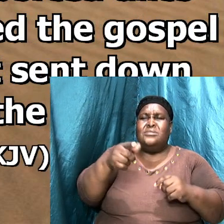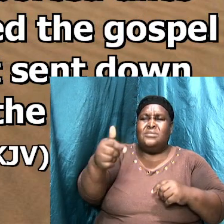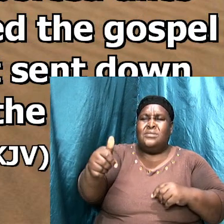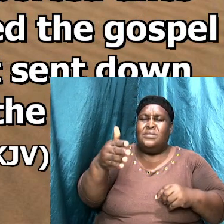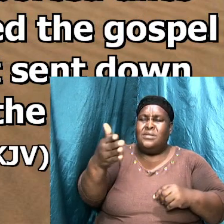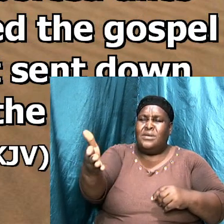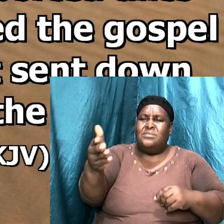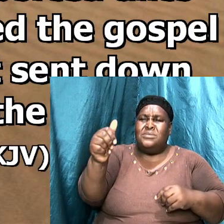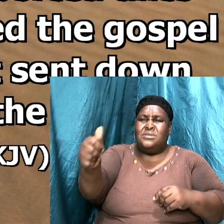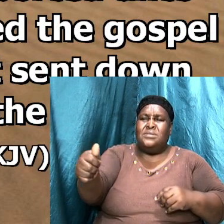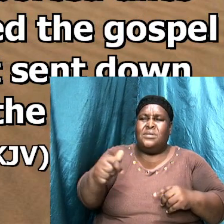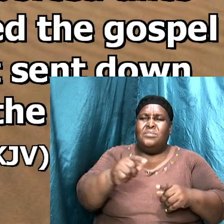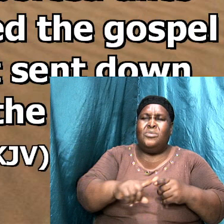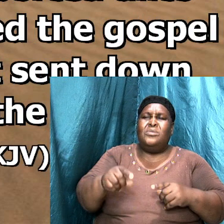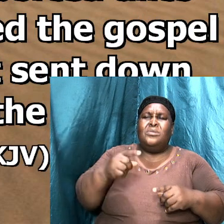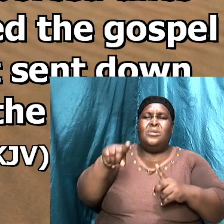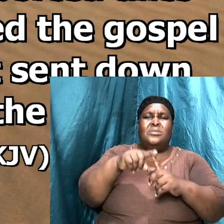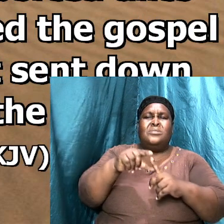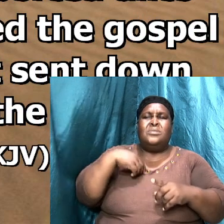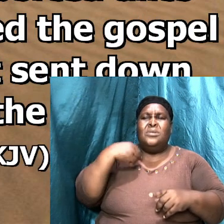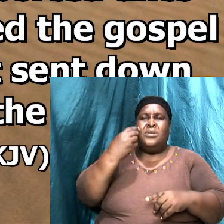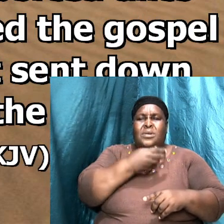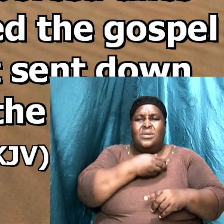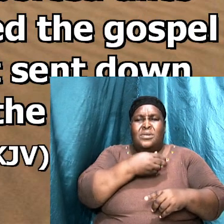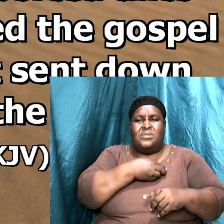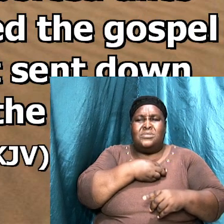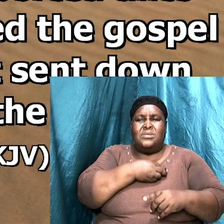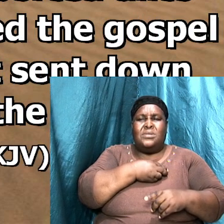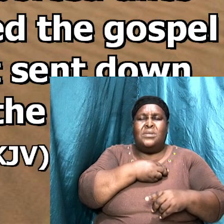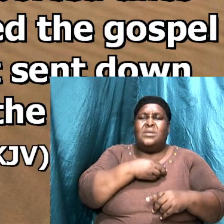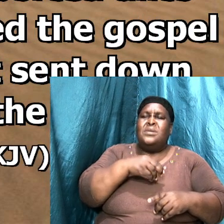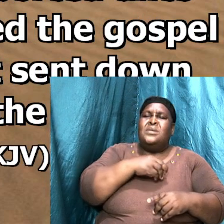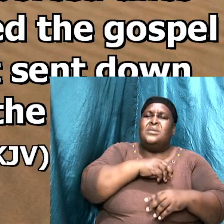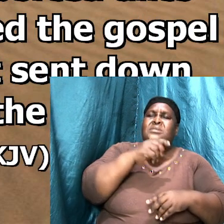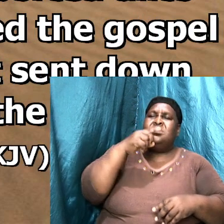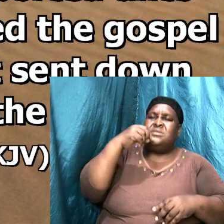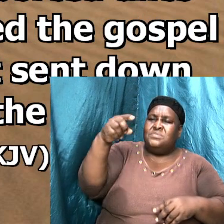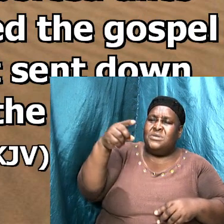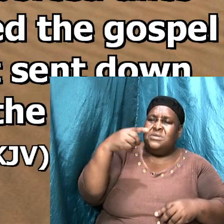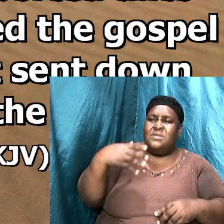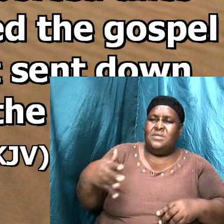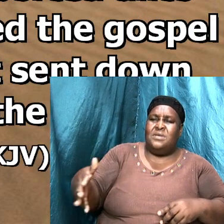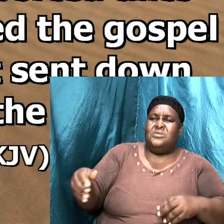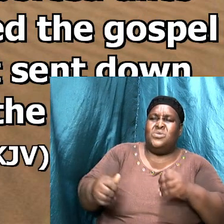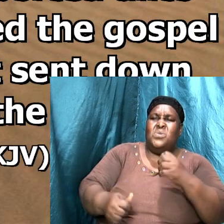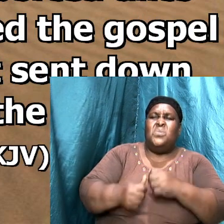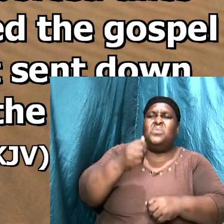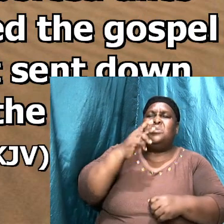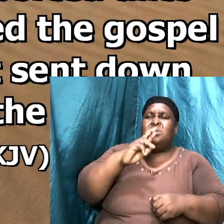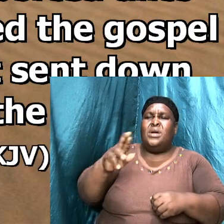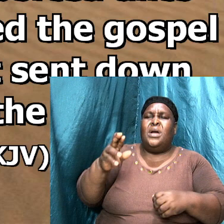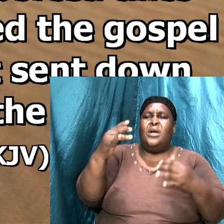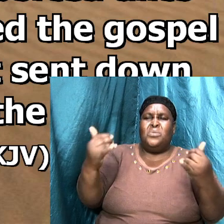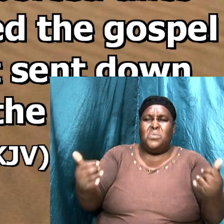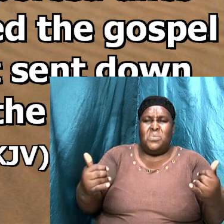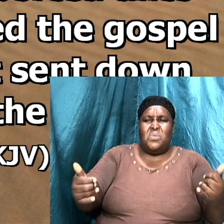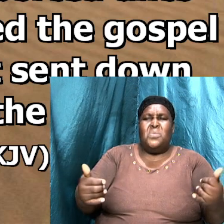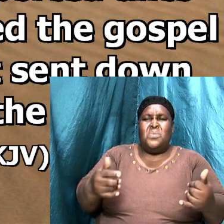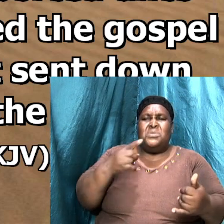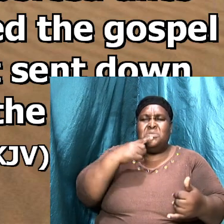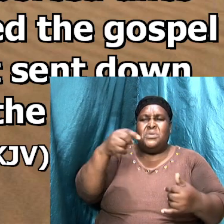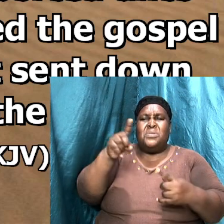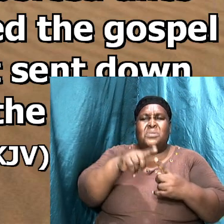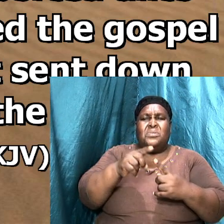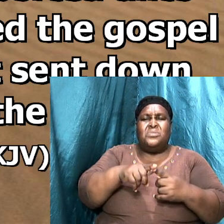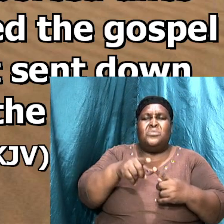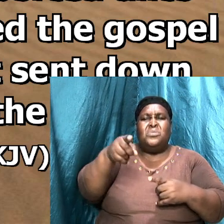but unto us did minister the things which are now reported unto you